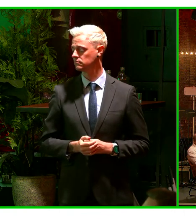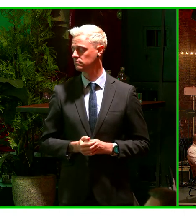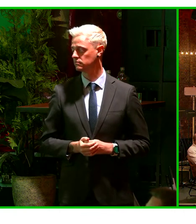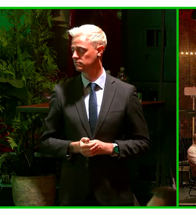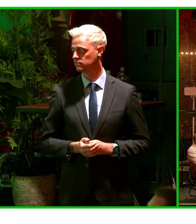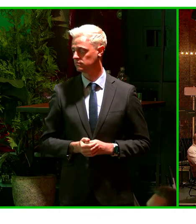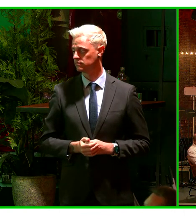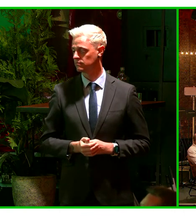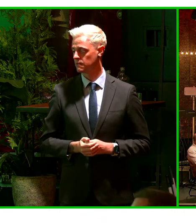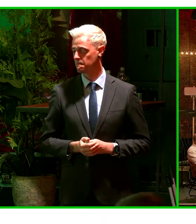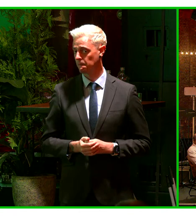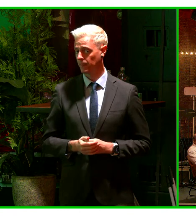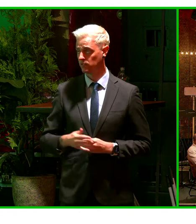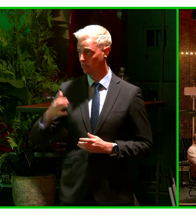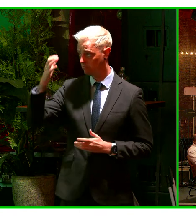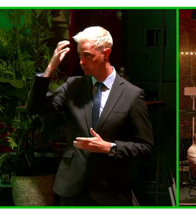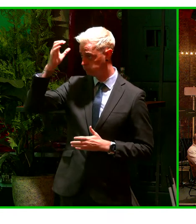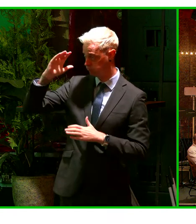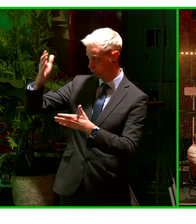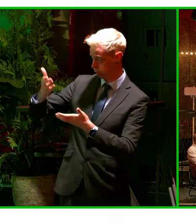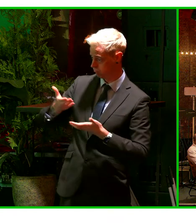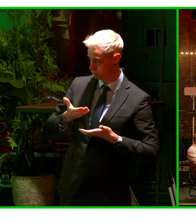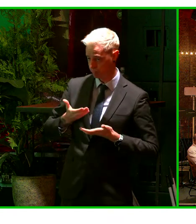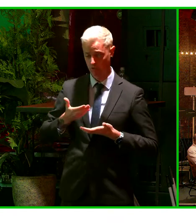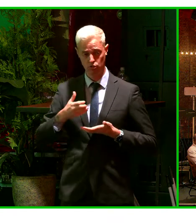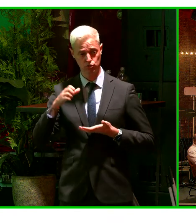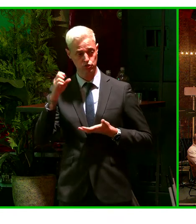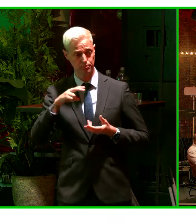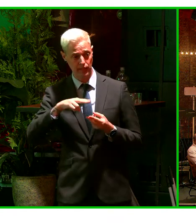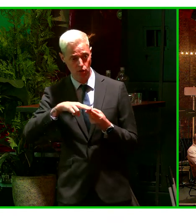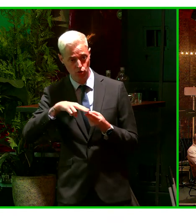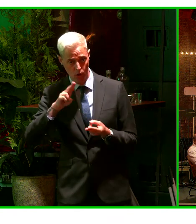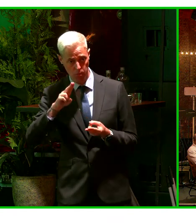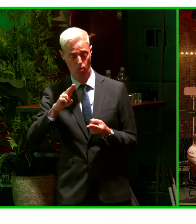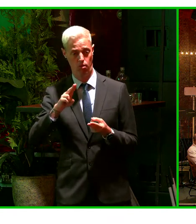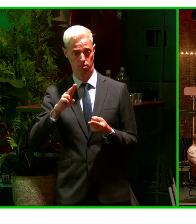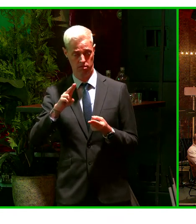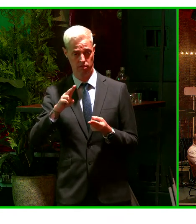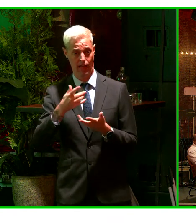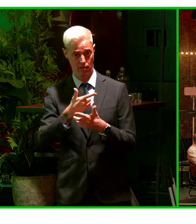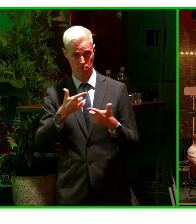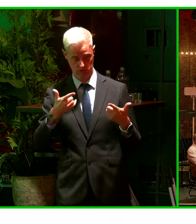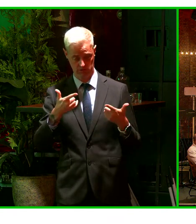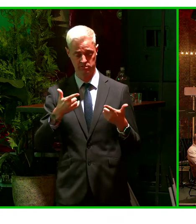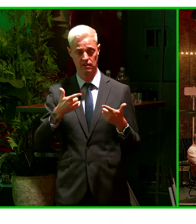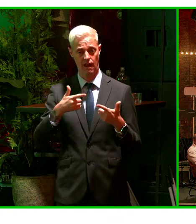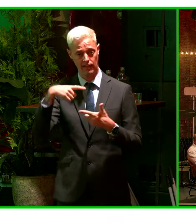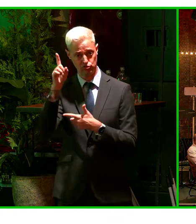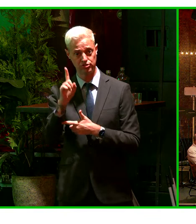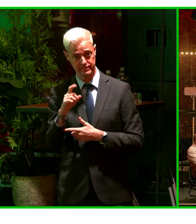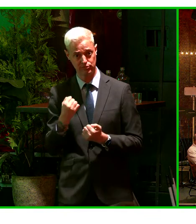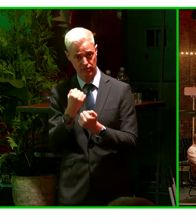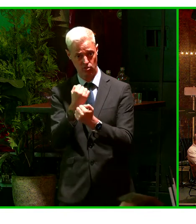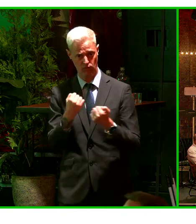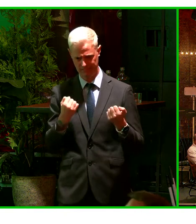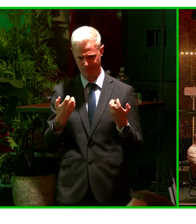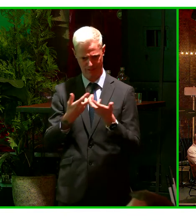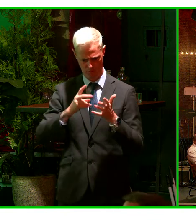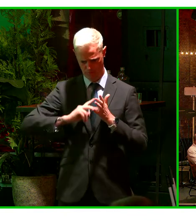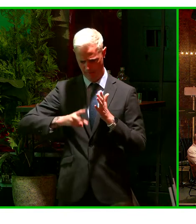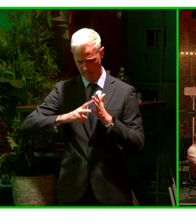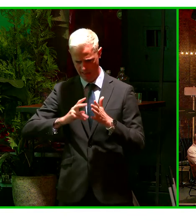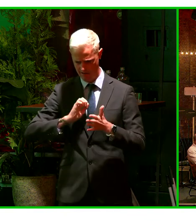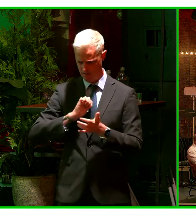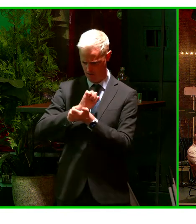it's expected that we will double the amount of electricity, for example, that we need to generate. So really big work. And how do we plan for that? How do we